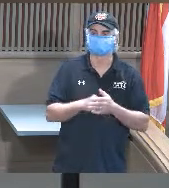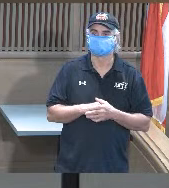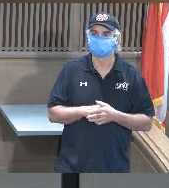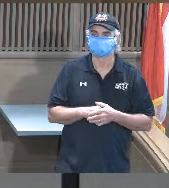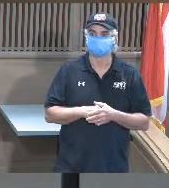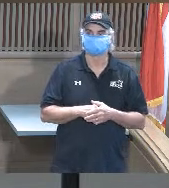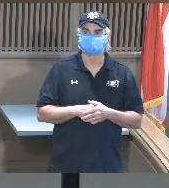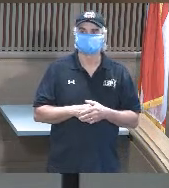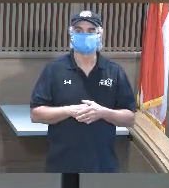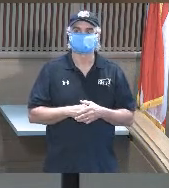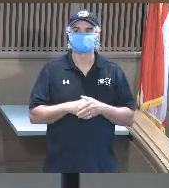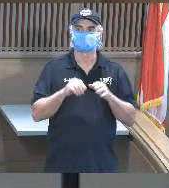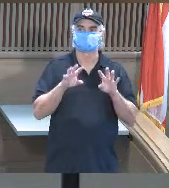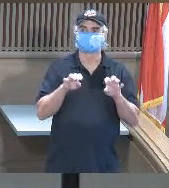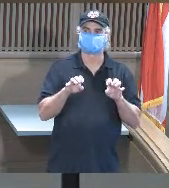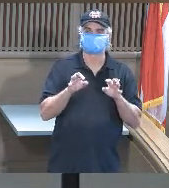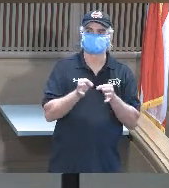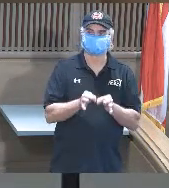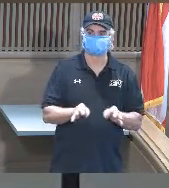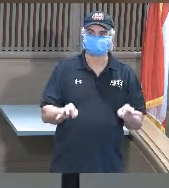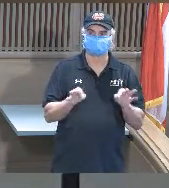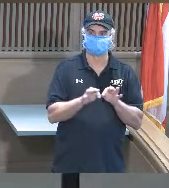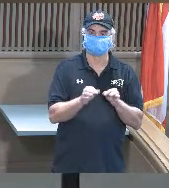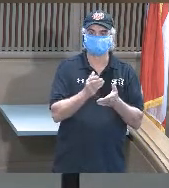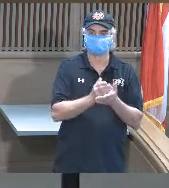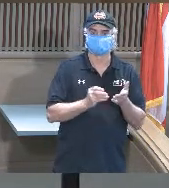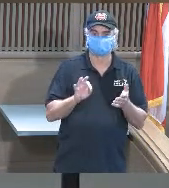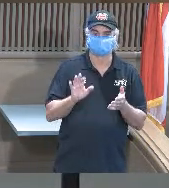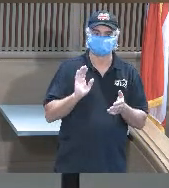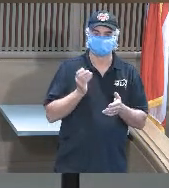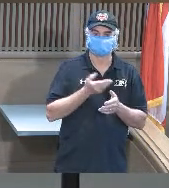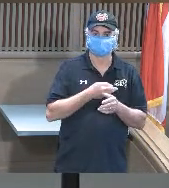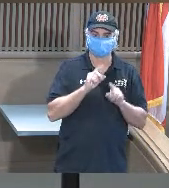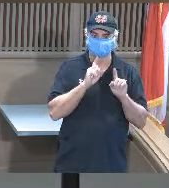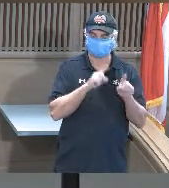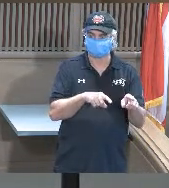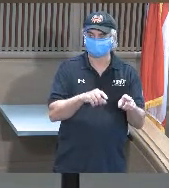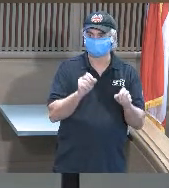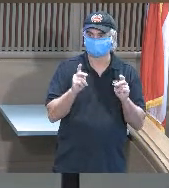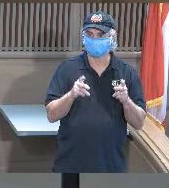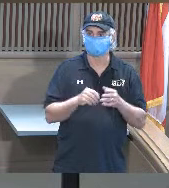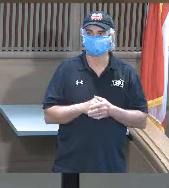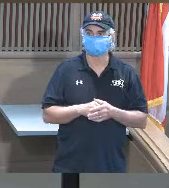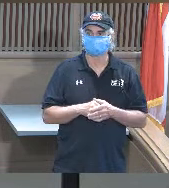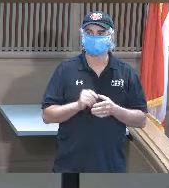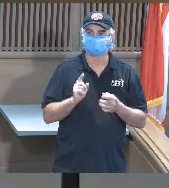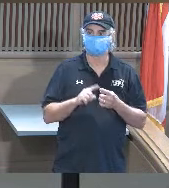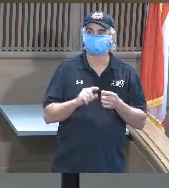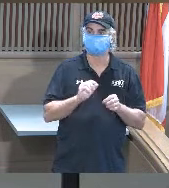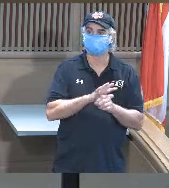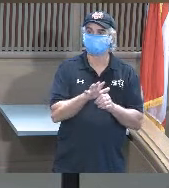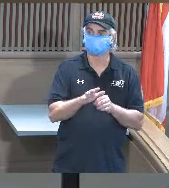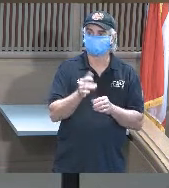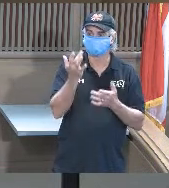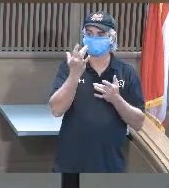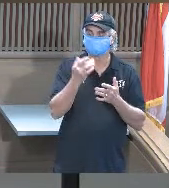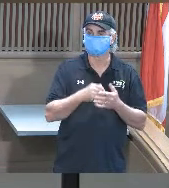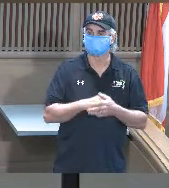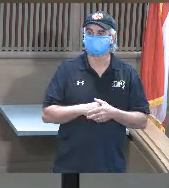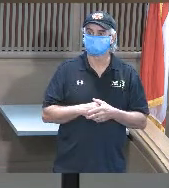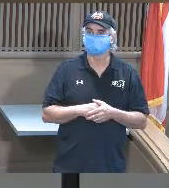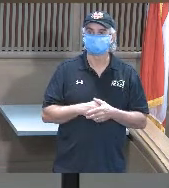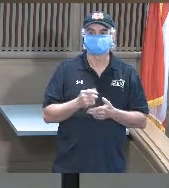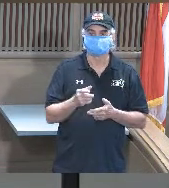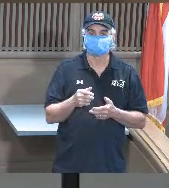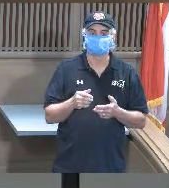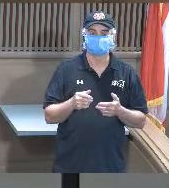Testing is still an important part of our response to the COVID pandemic. If you've been